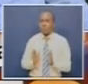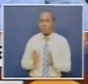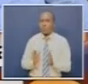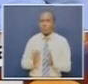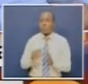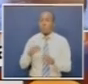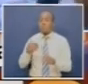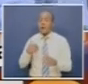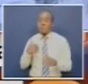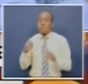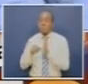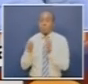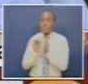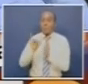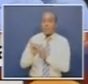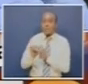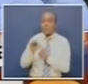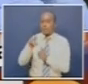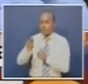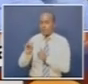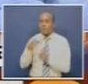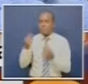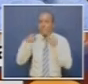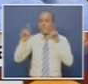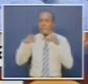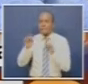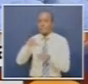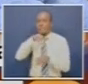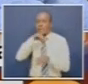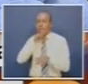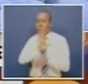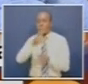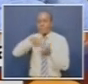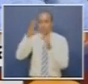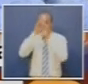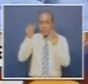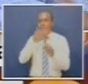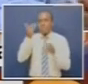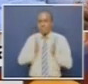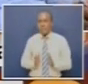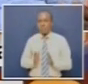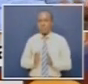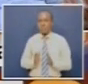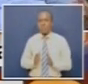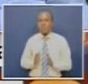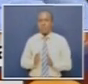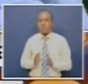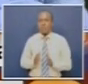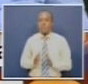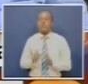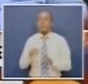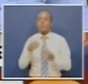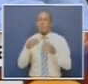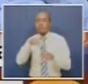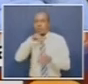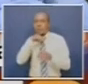taking issue, ODM has been declaring Raila as its candidate, and the best candidate to Raila, Honorable Raila, declared